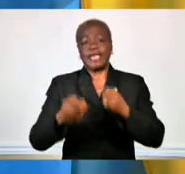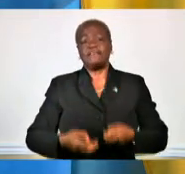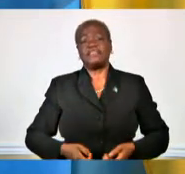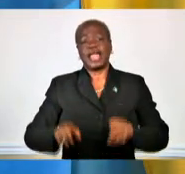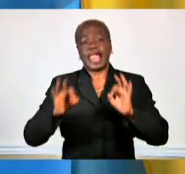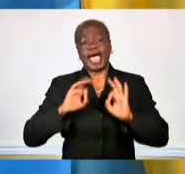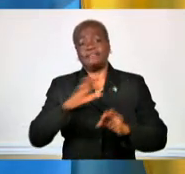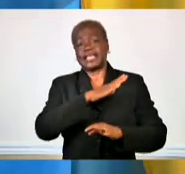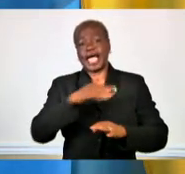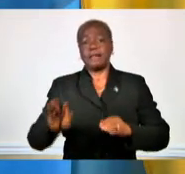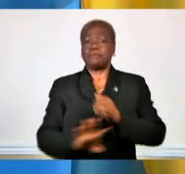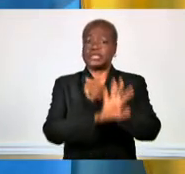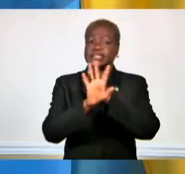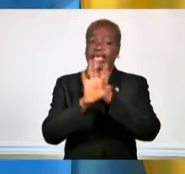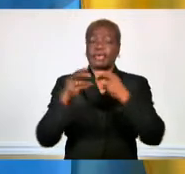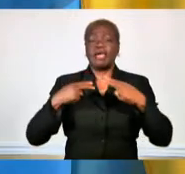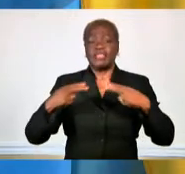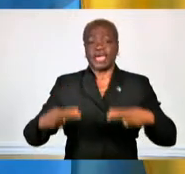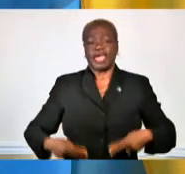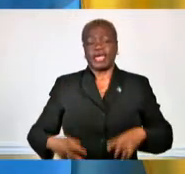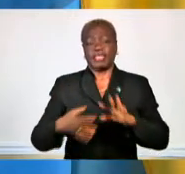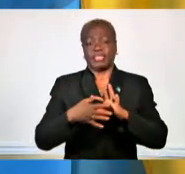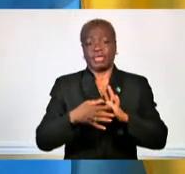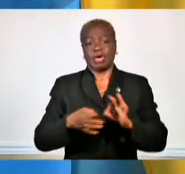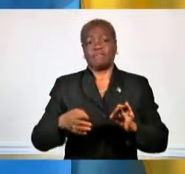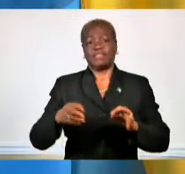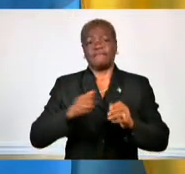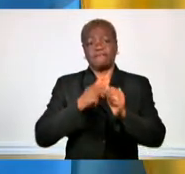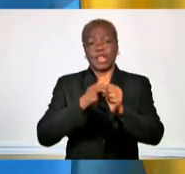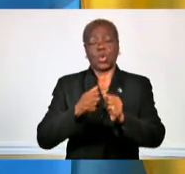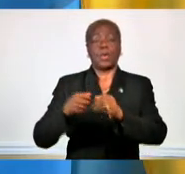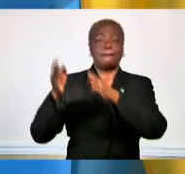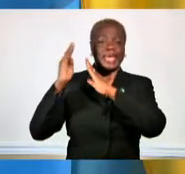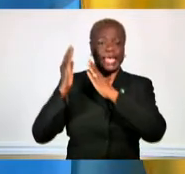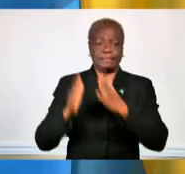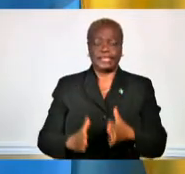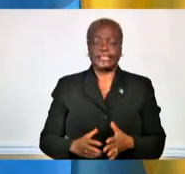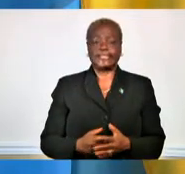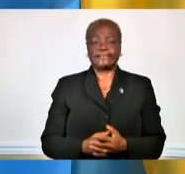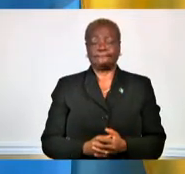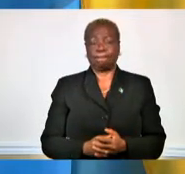protect the health of their fellow Bahamians.